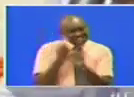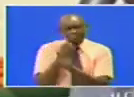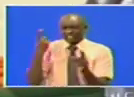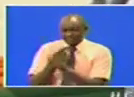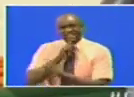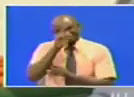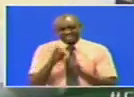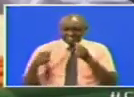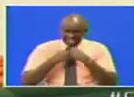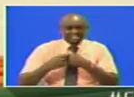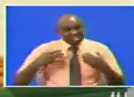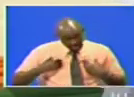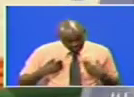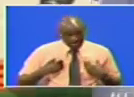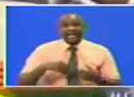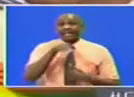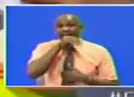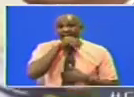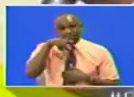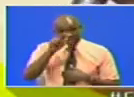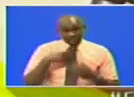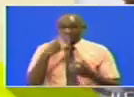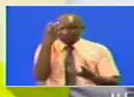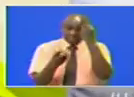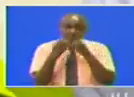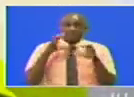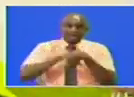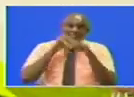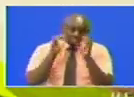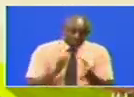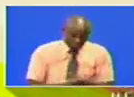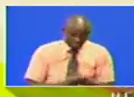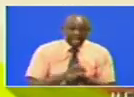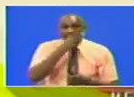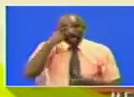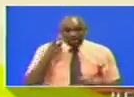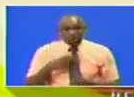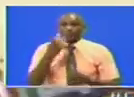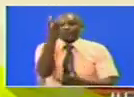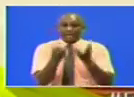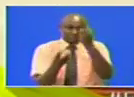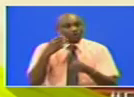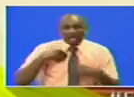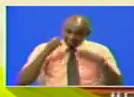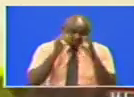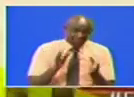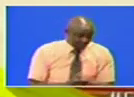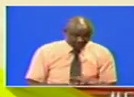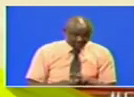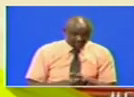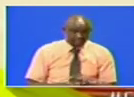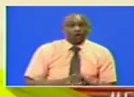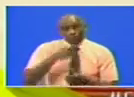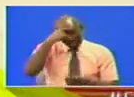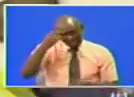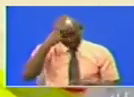majaribio. Raila alinyimwa pension yake. Kalonzo akanyimwa pension yake.